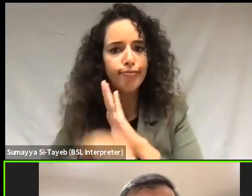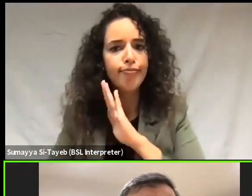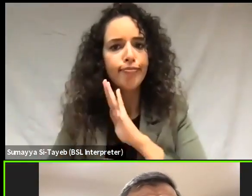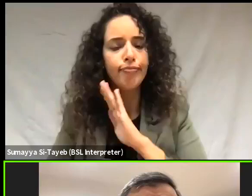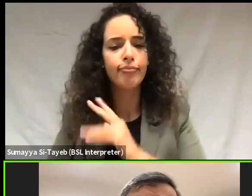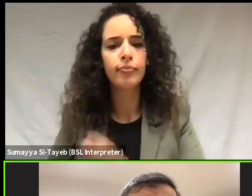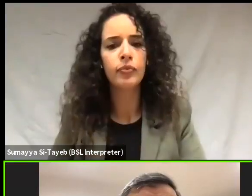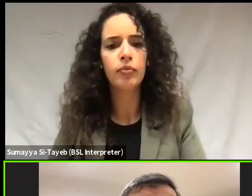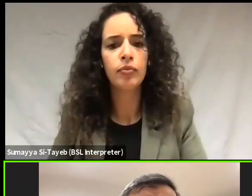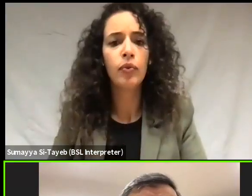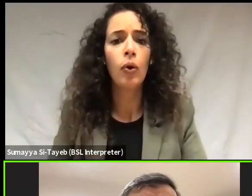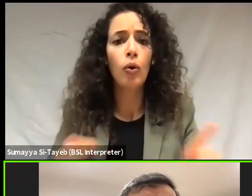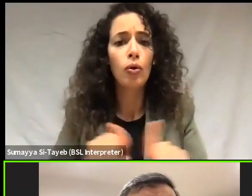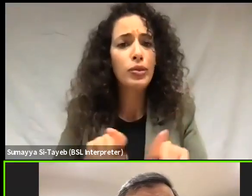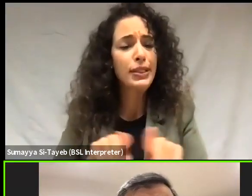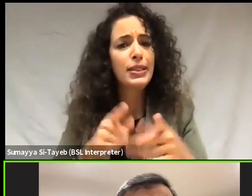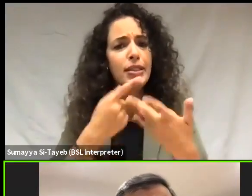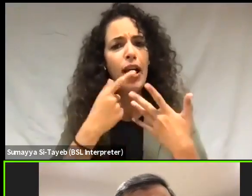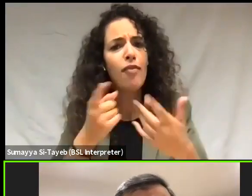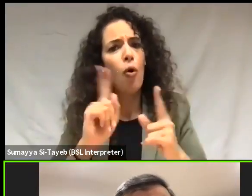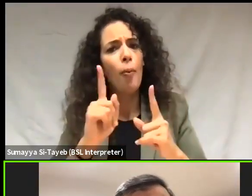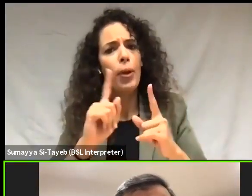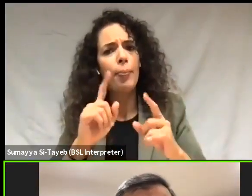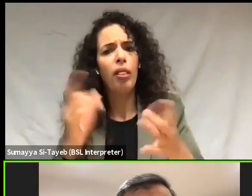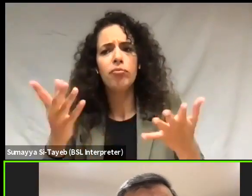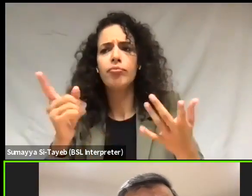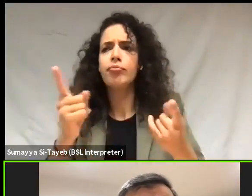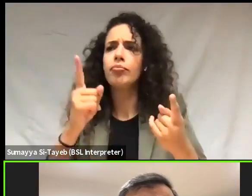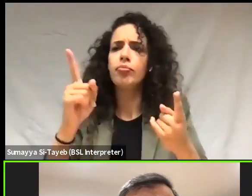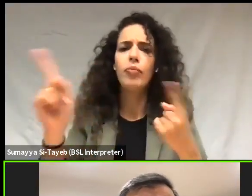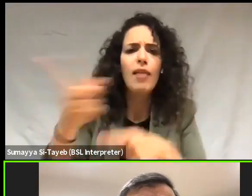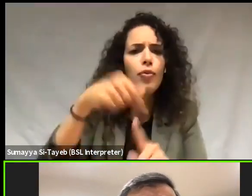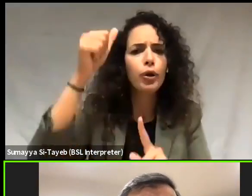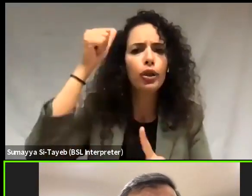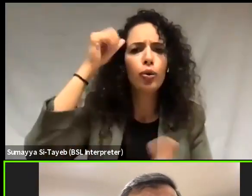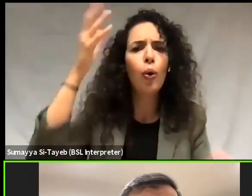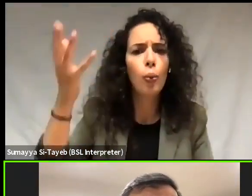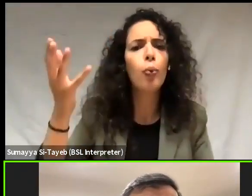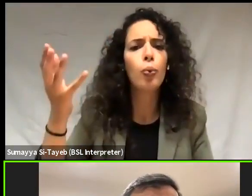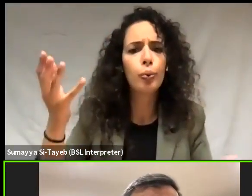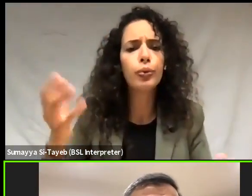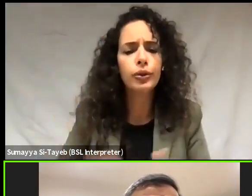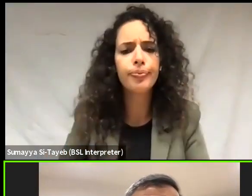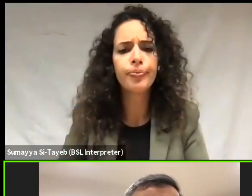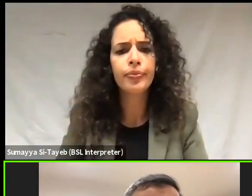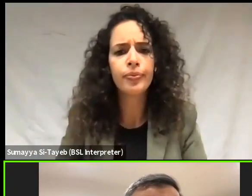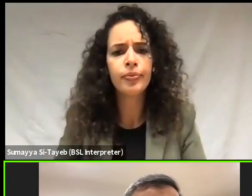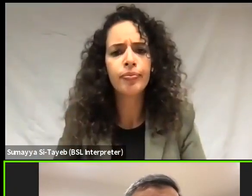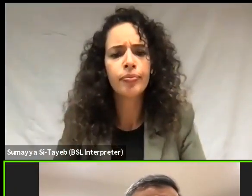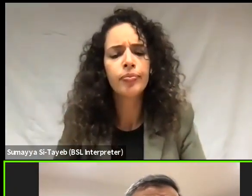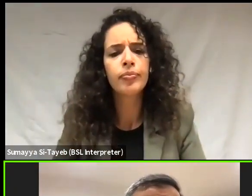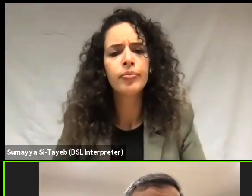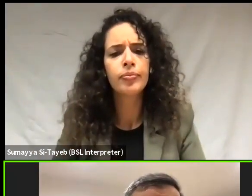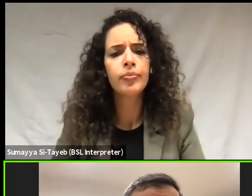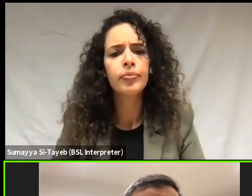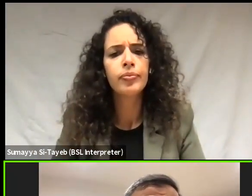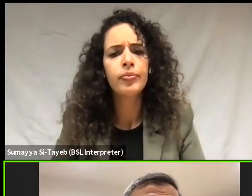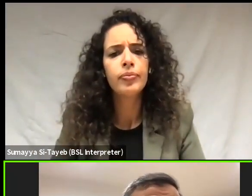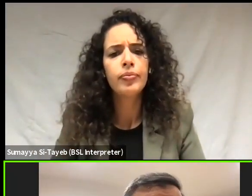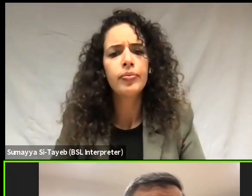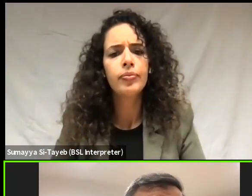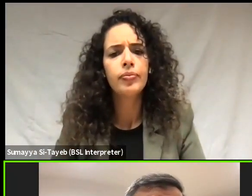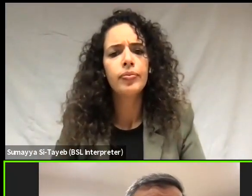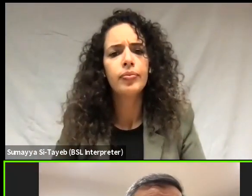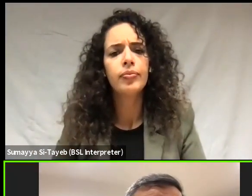for public figures. So therefore, as in Muslim organizations, we have to